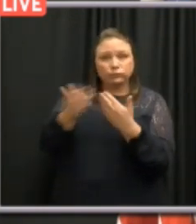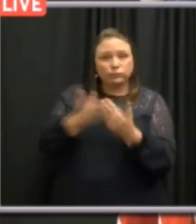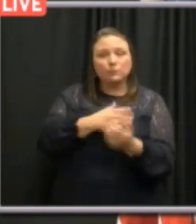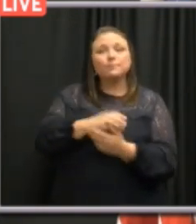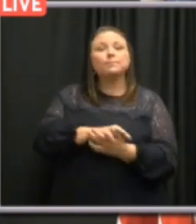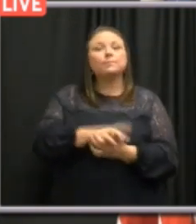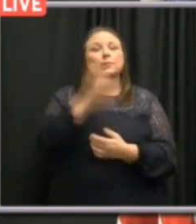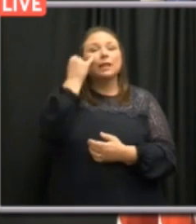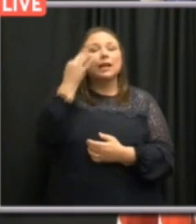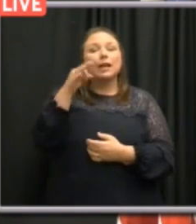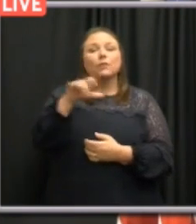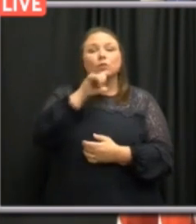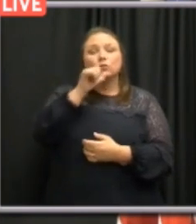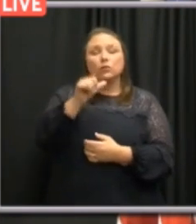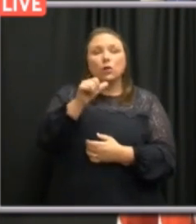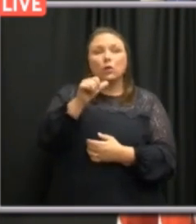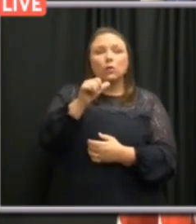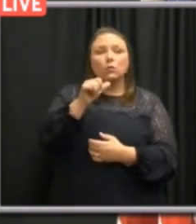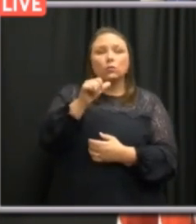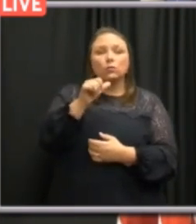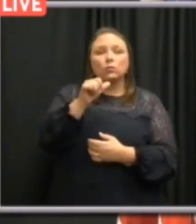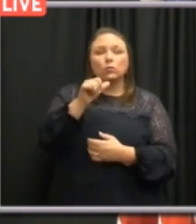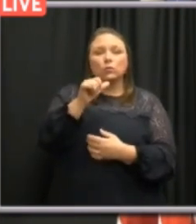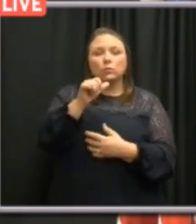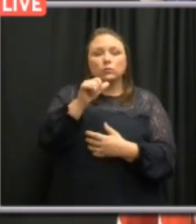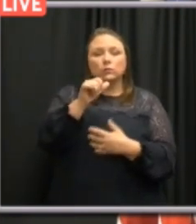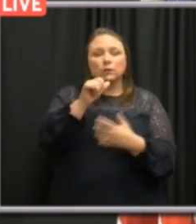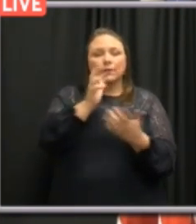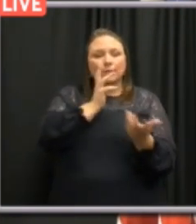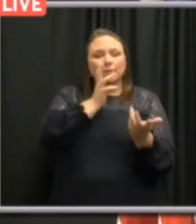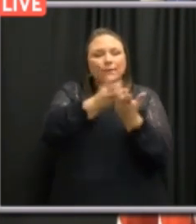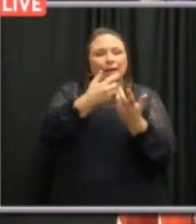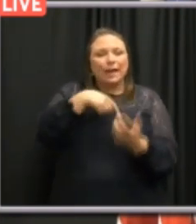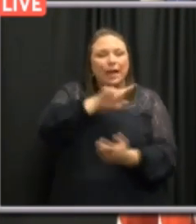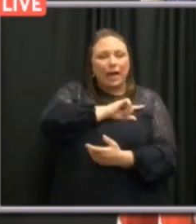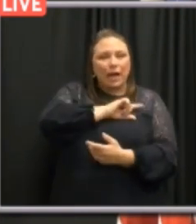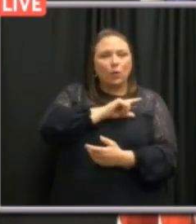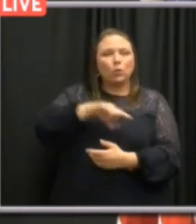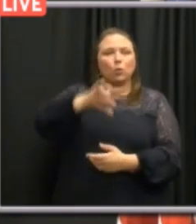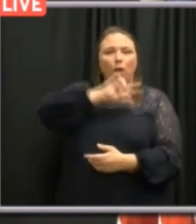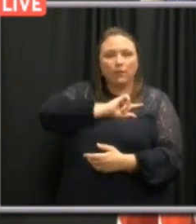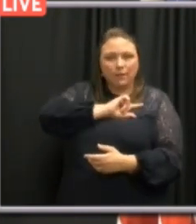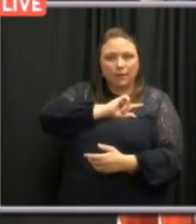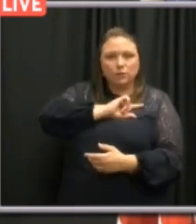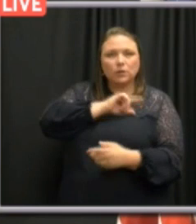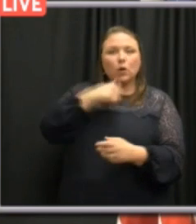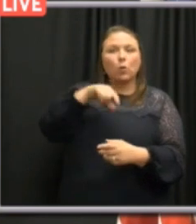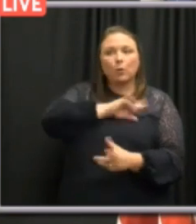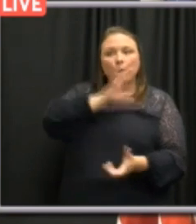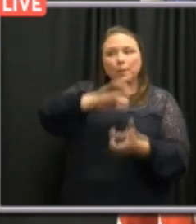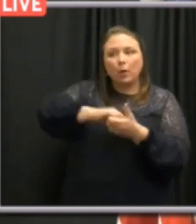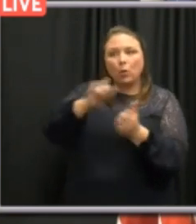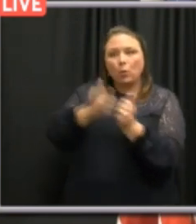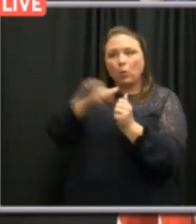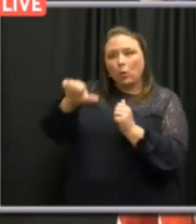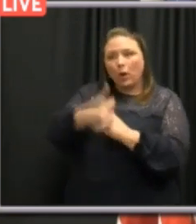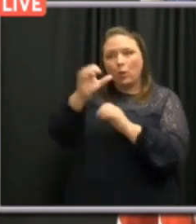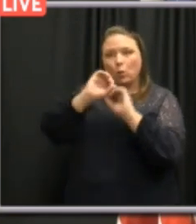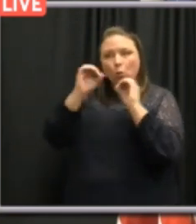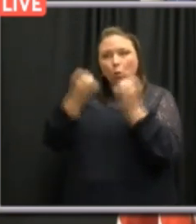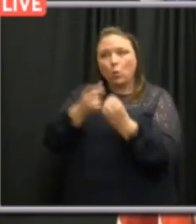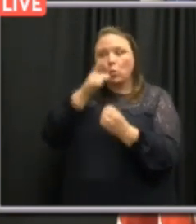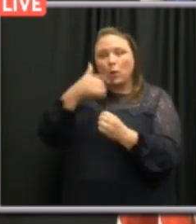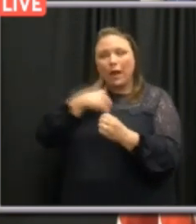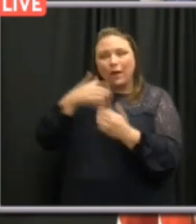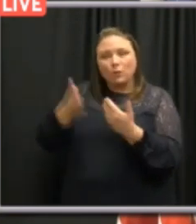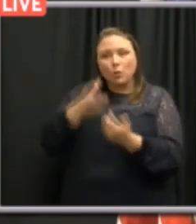you do not fall into our current eligibility guidelines, we also partner with other organizations who do similar work